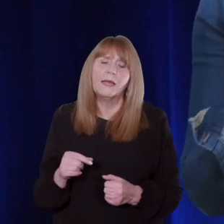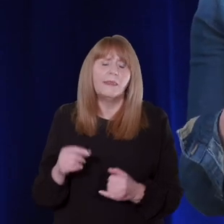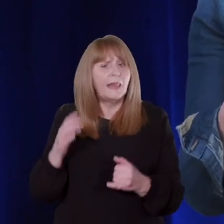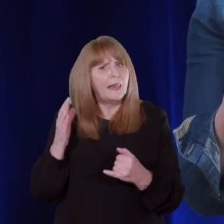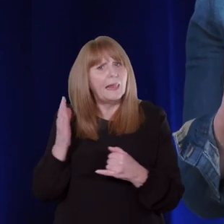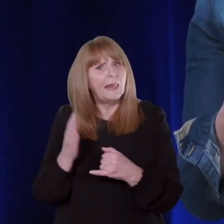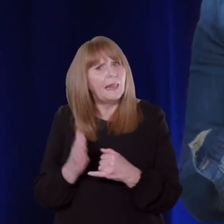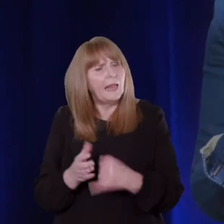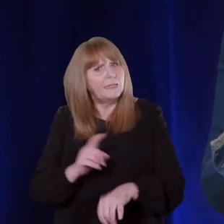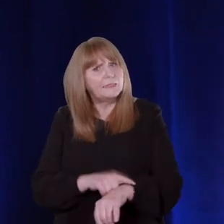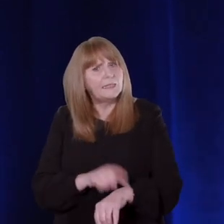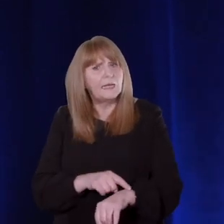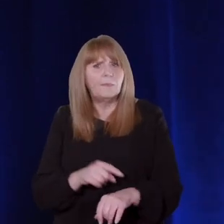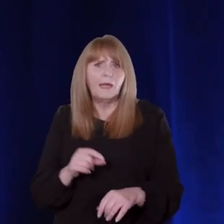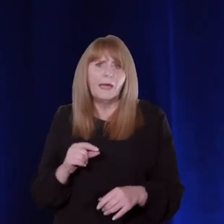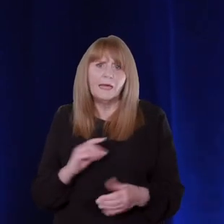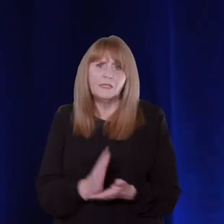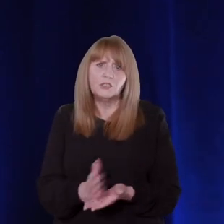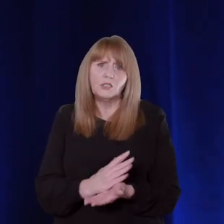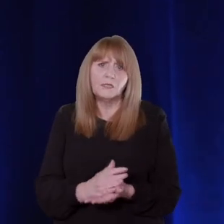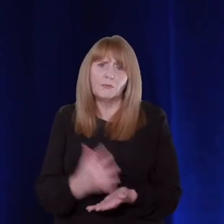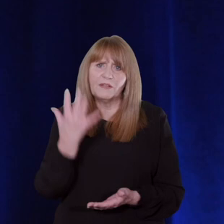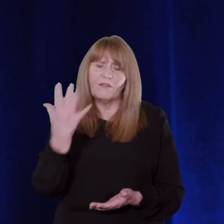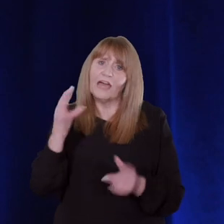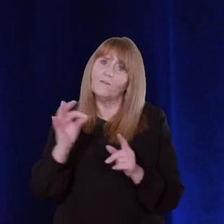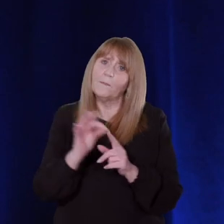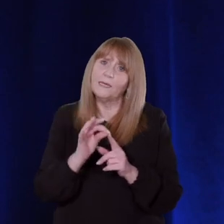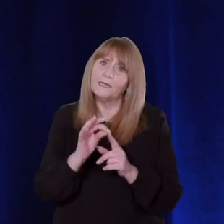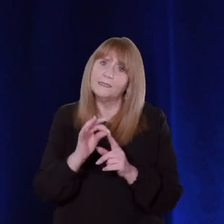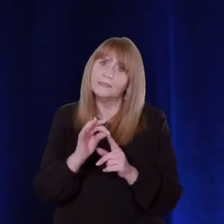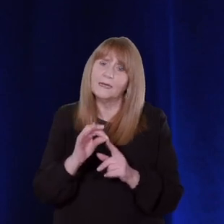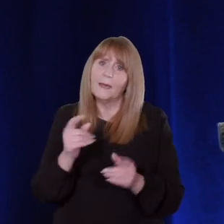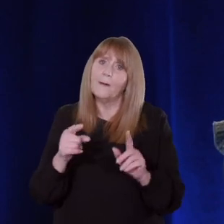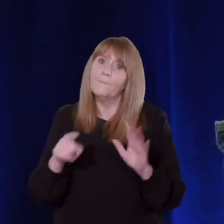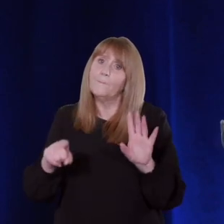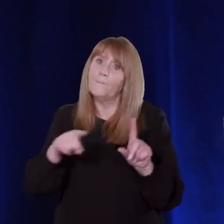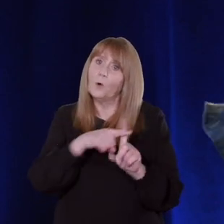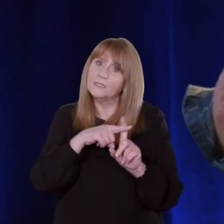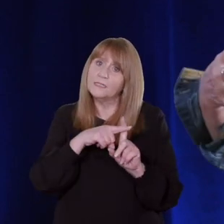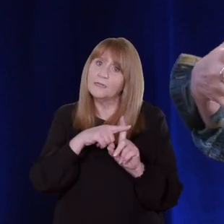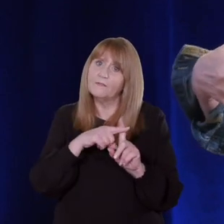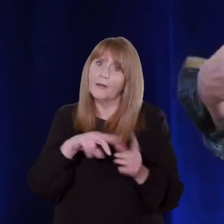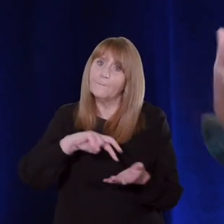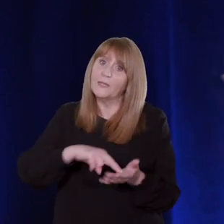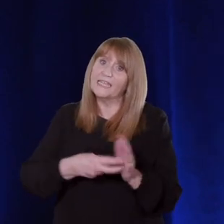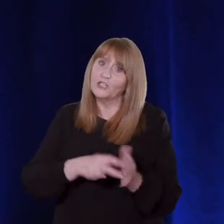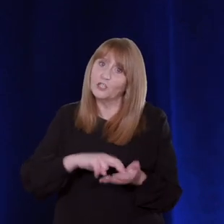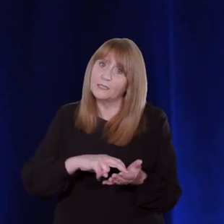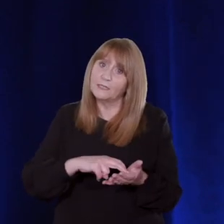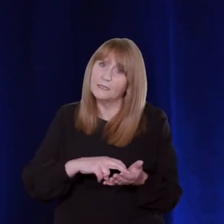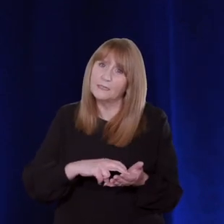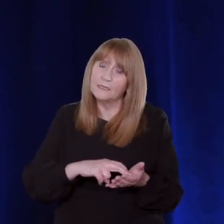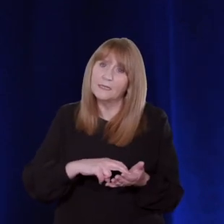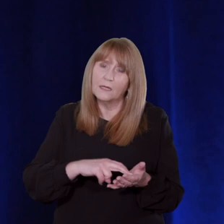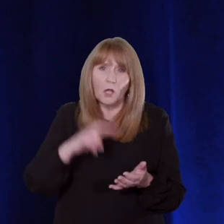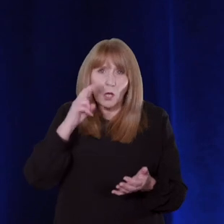was the 5 P's to weather the winter. Really practical P's about being positive, checking our position, looking at